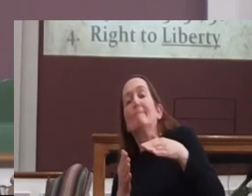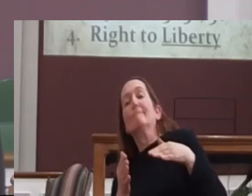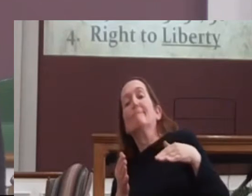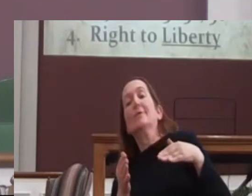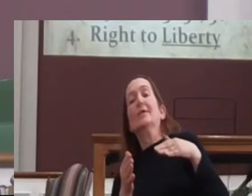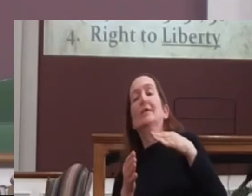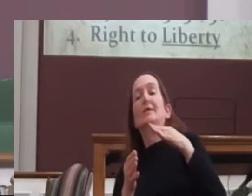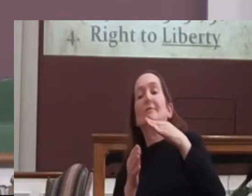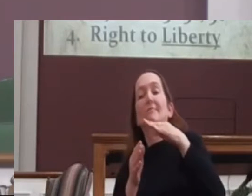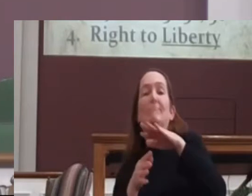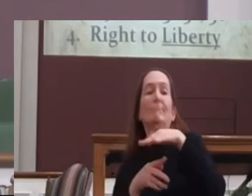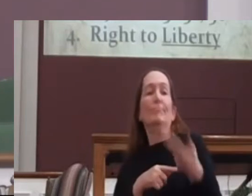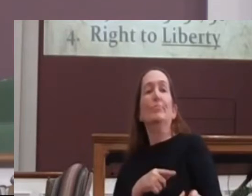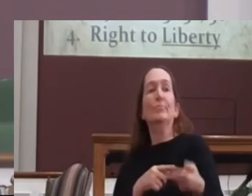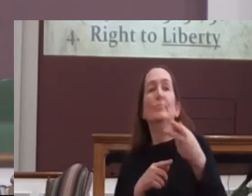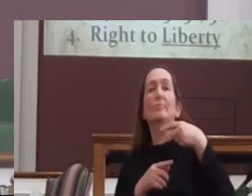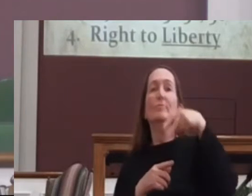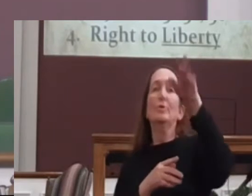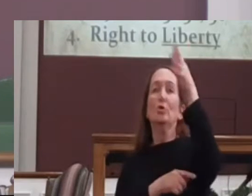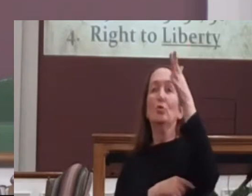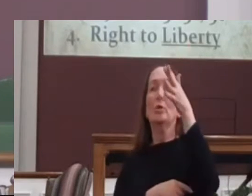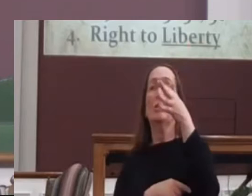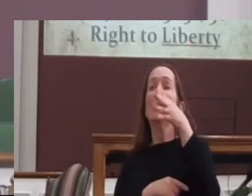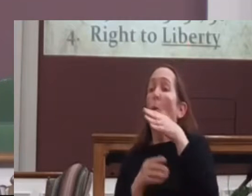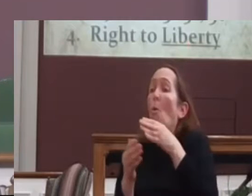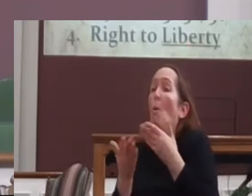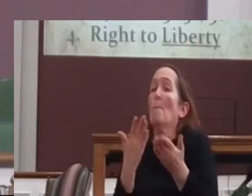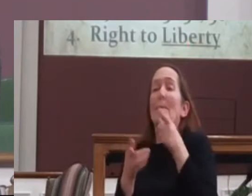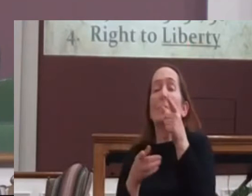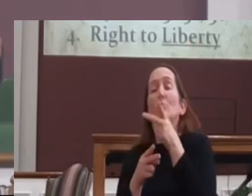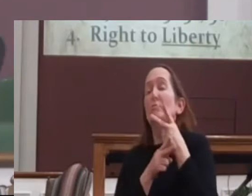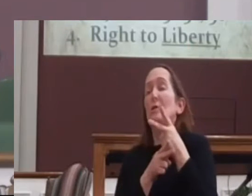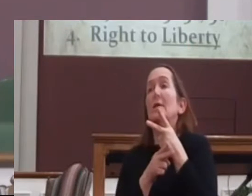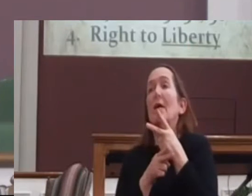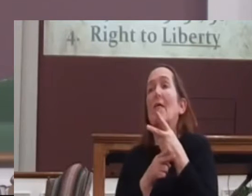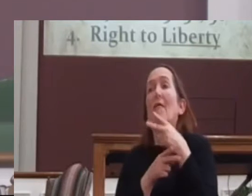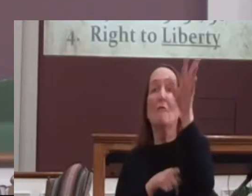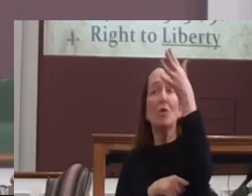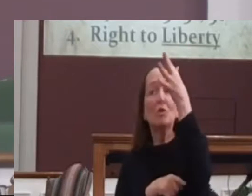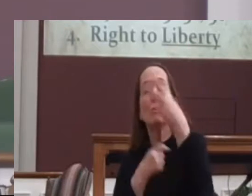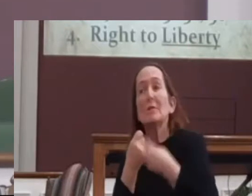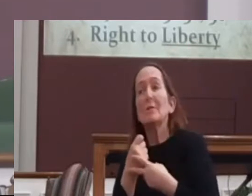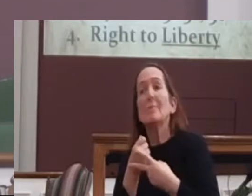or you may lengthen it by taking care of it and fertilizing it and watering it.